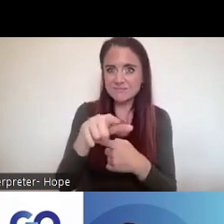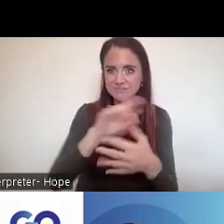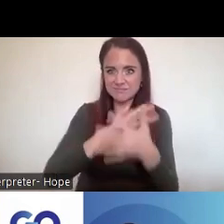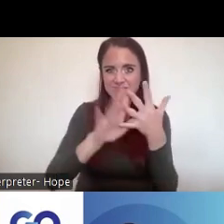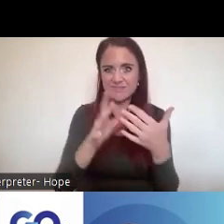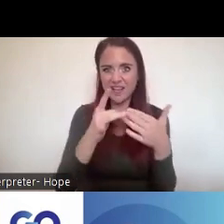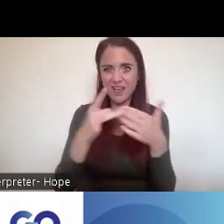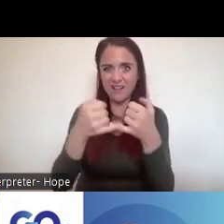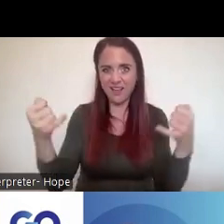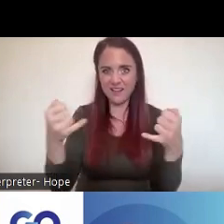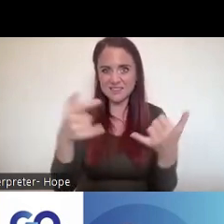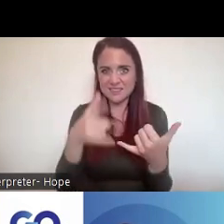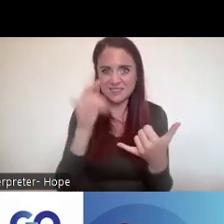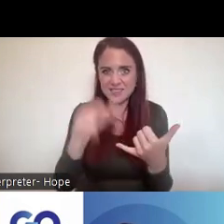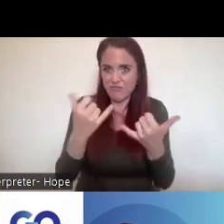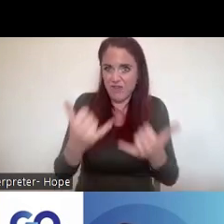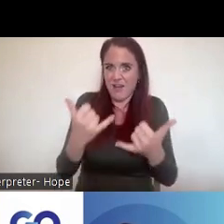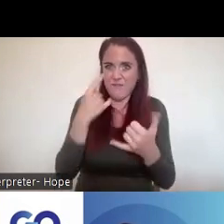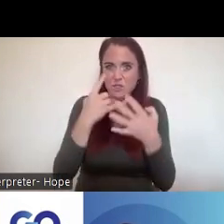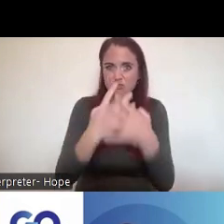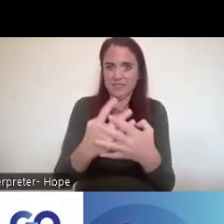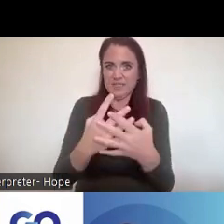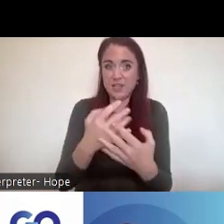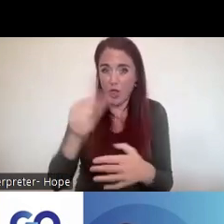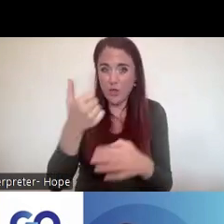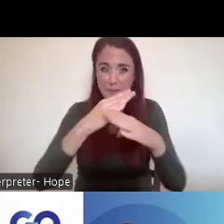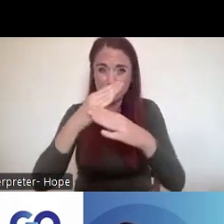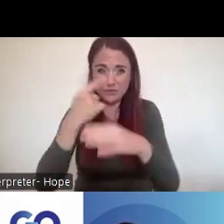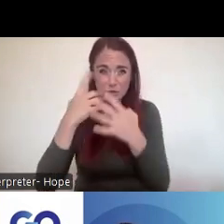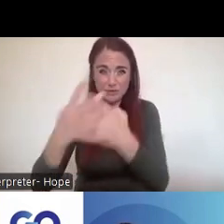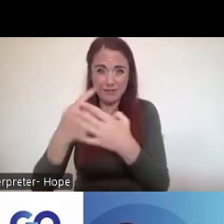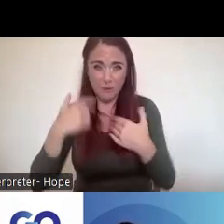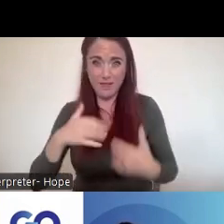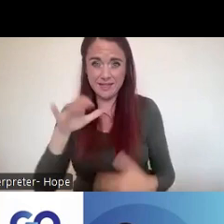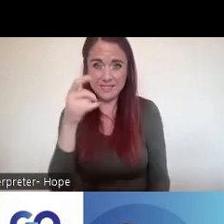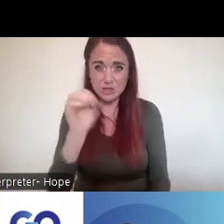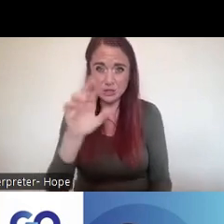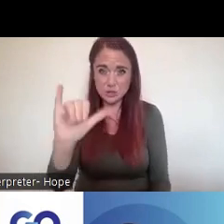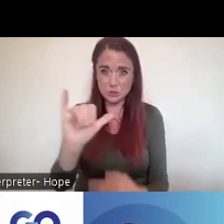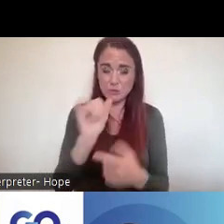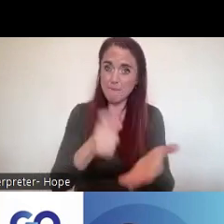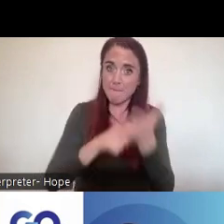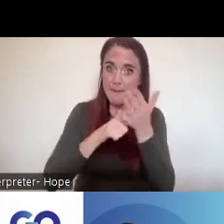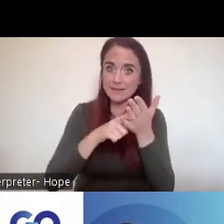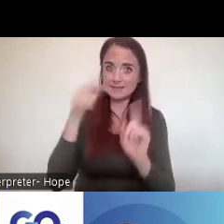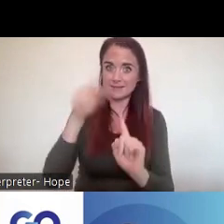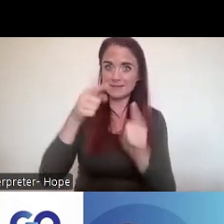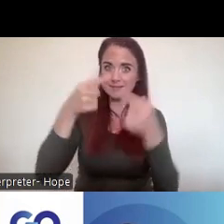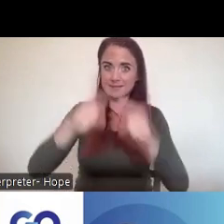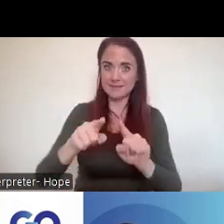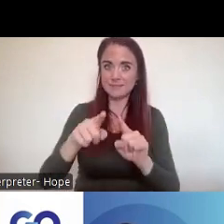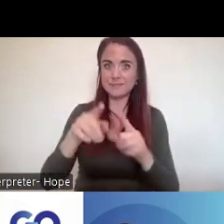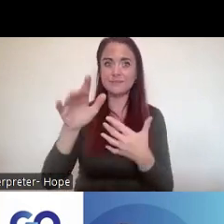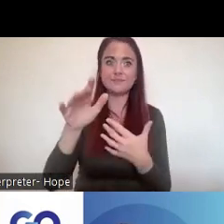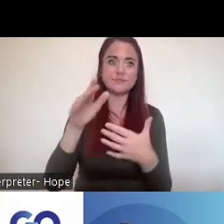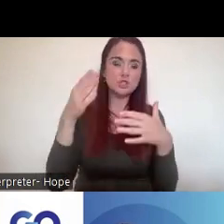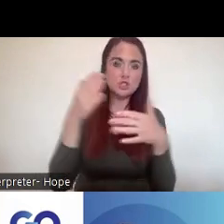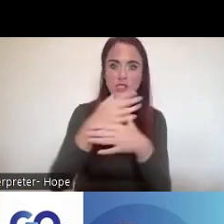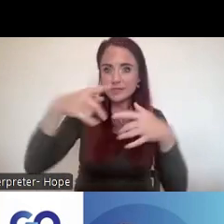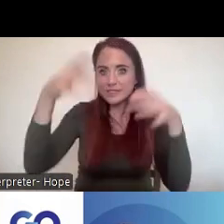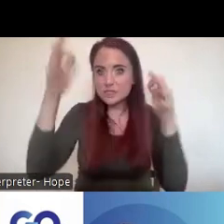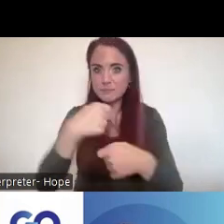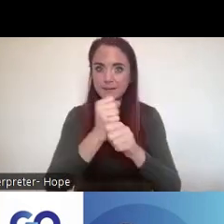other barriers in addition to lung cancer screening that have to take place, including shared decision-making